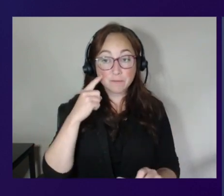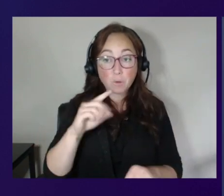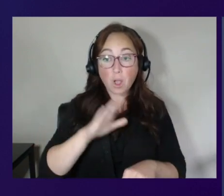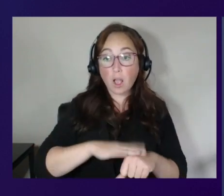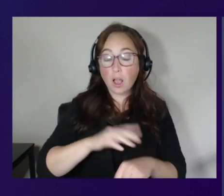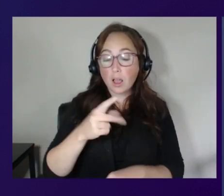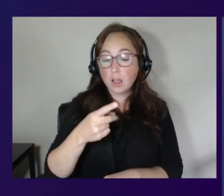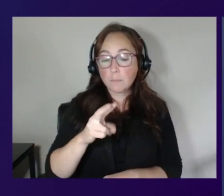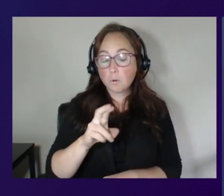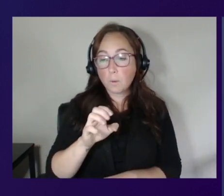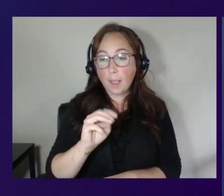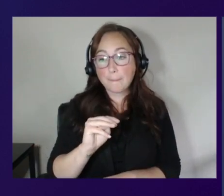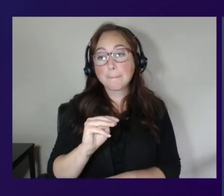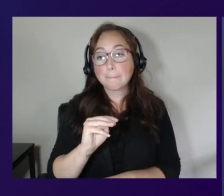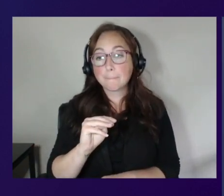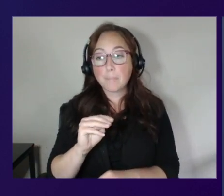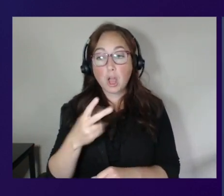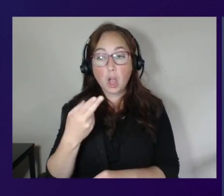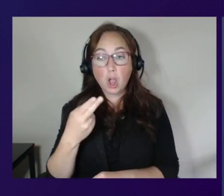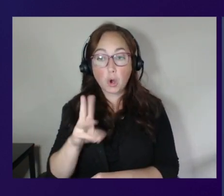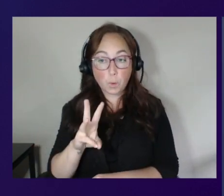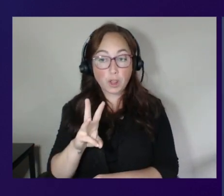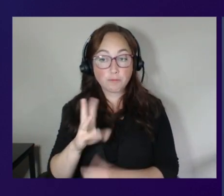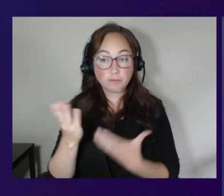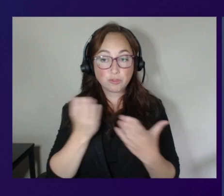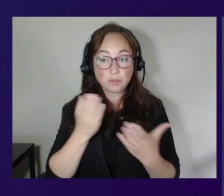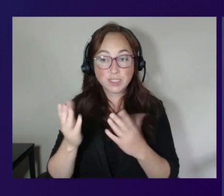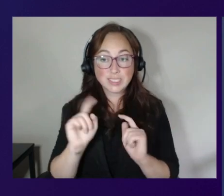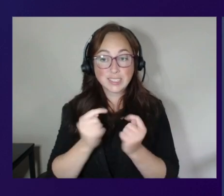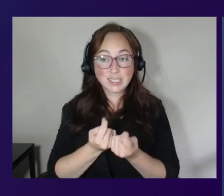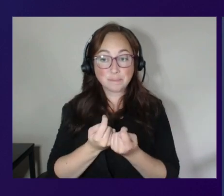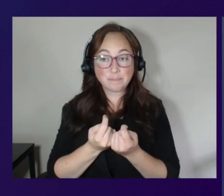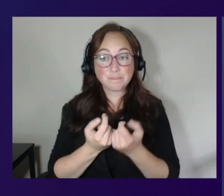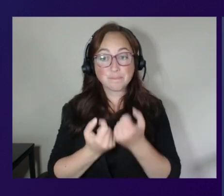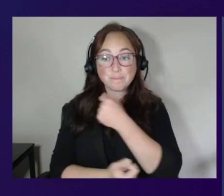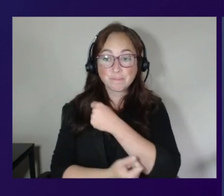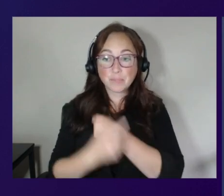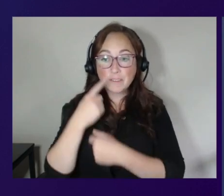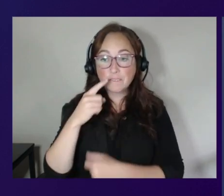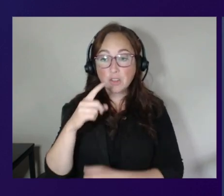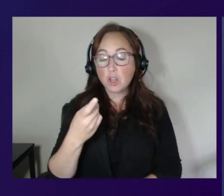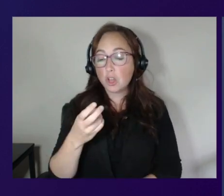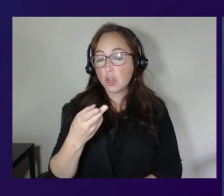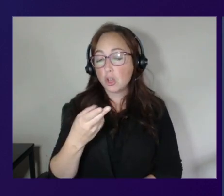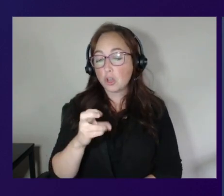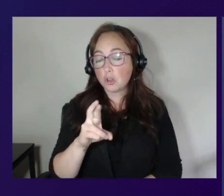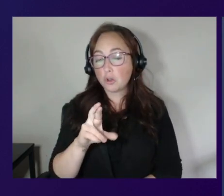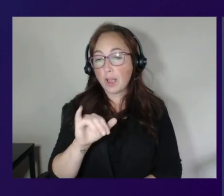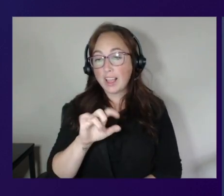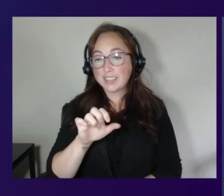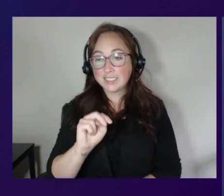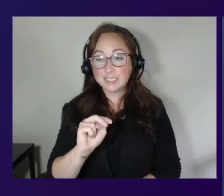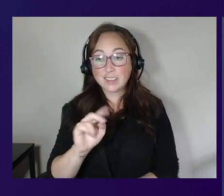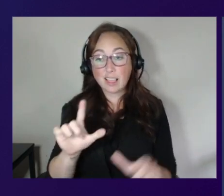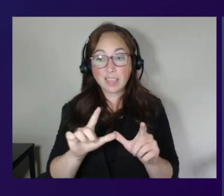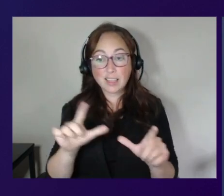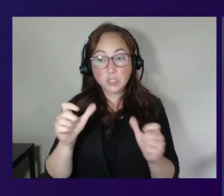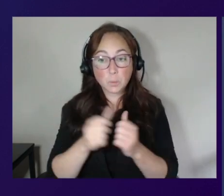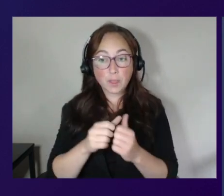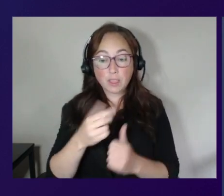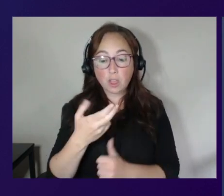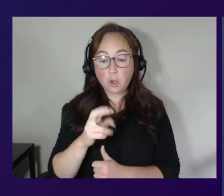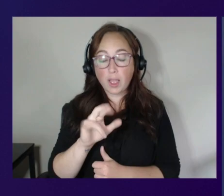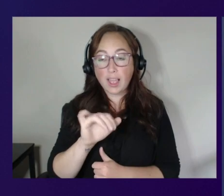a team specifically built around Horizon, licenses around Horizon, but they want to utilize the cloud and get all of the